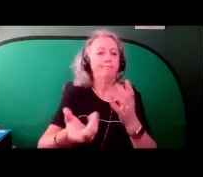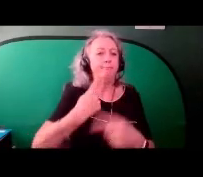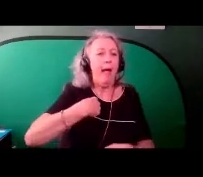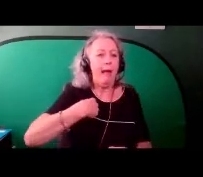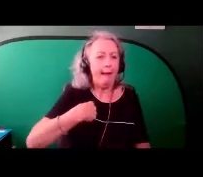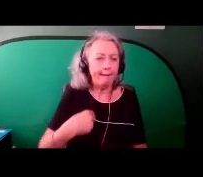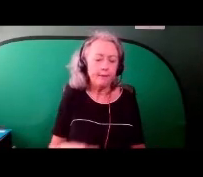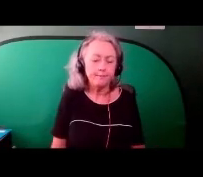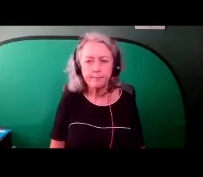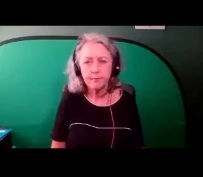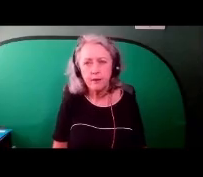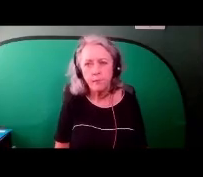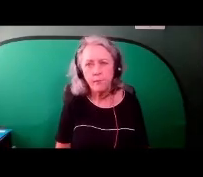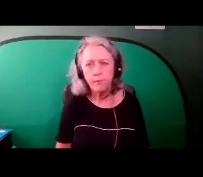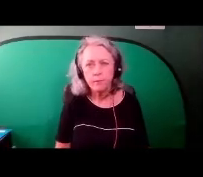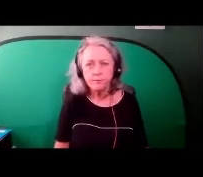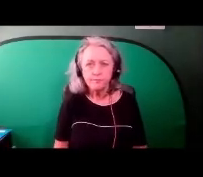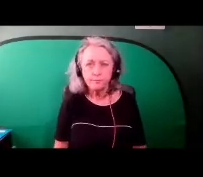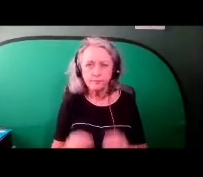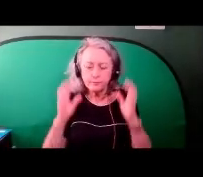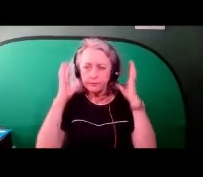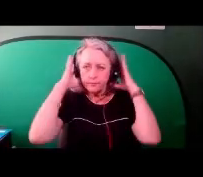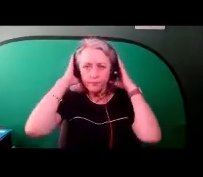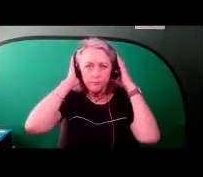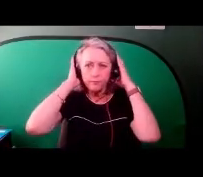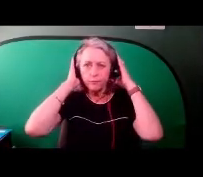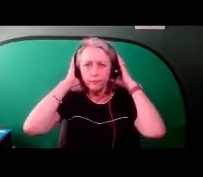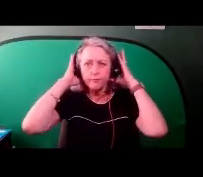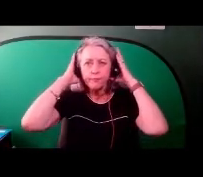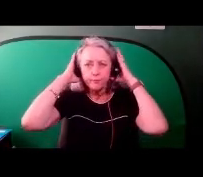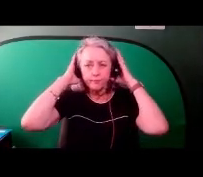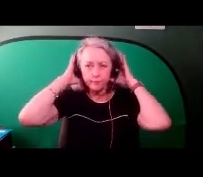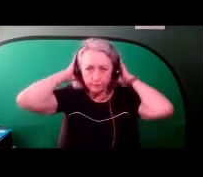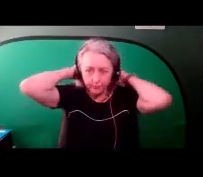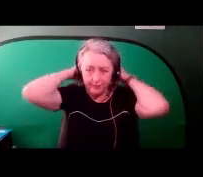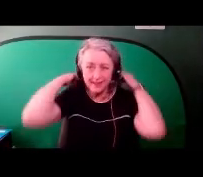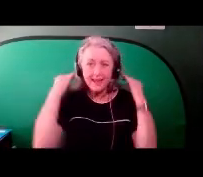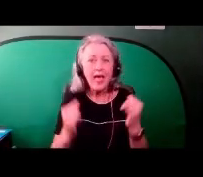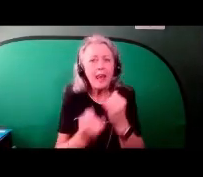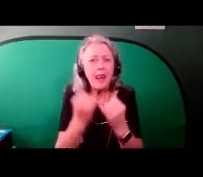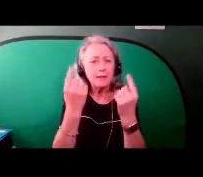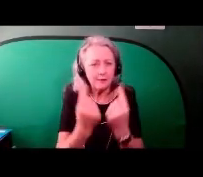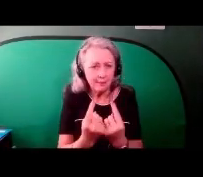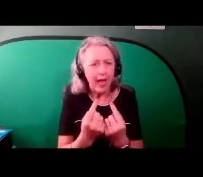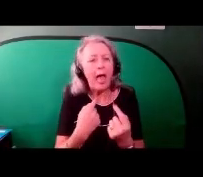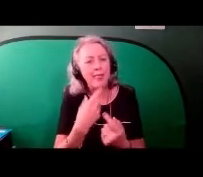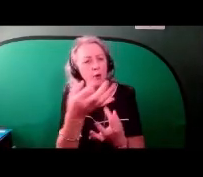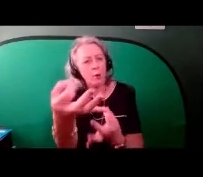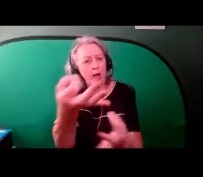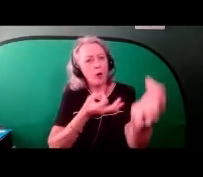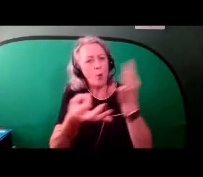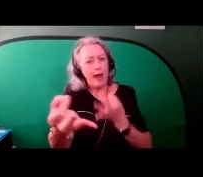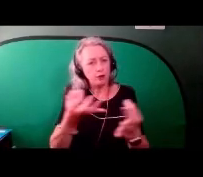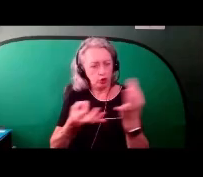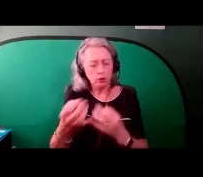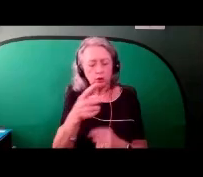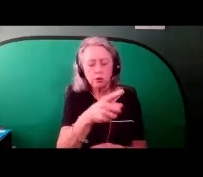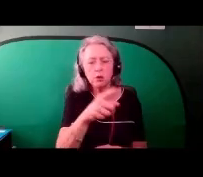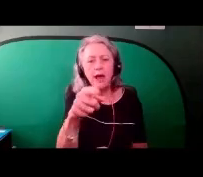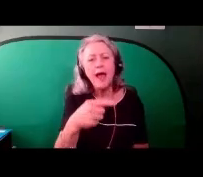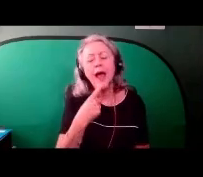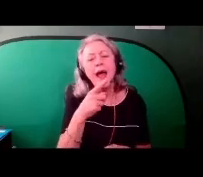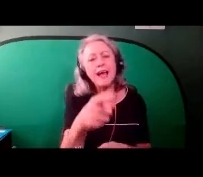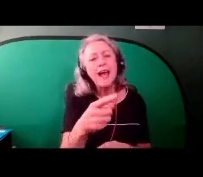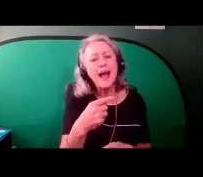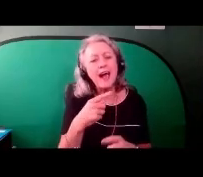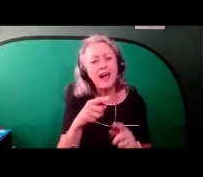The very final thing I want to touch on, and then we'll go to questions, is I've talked a lot about how VoiceOver changes the